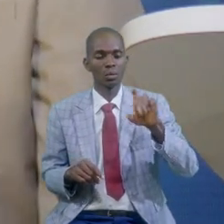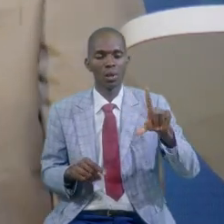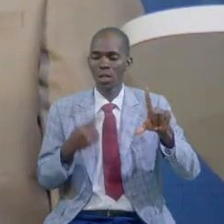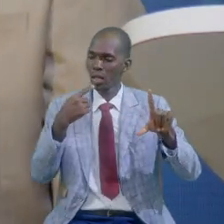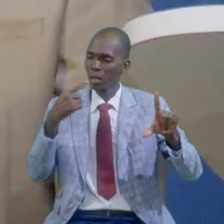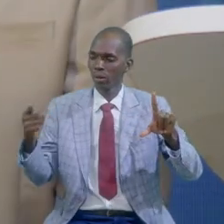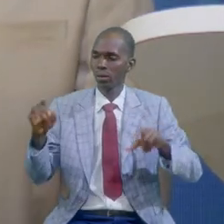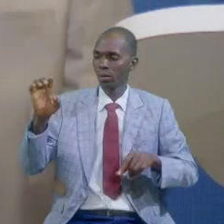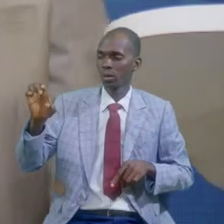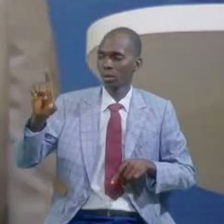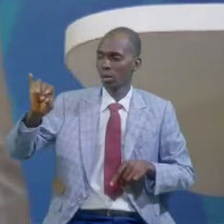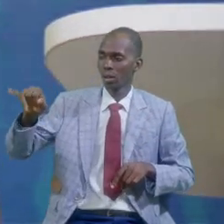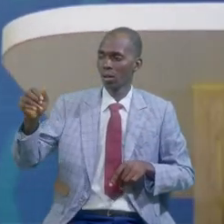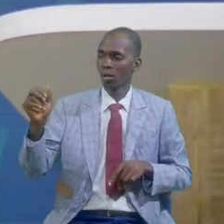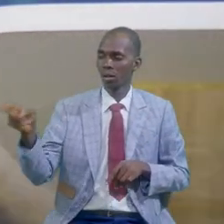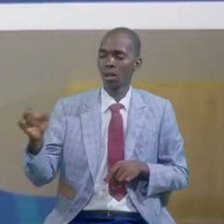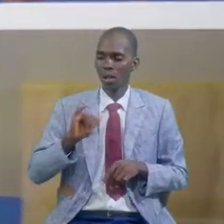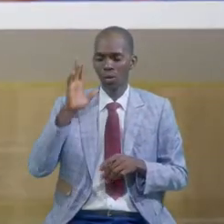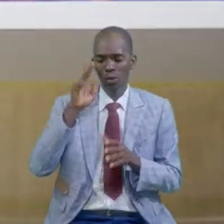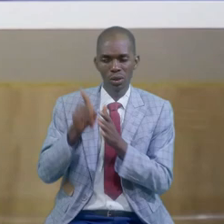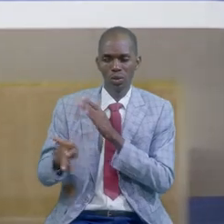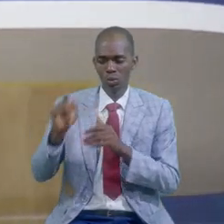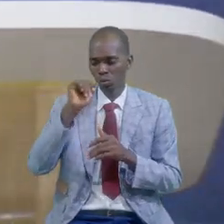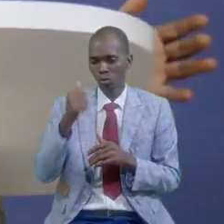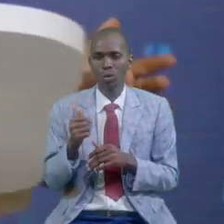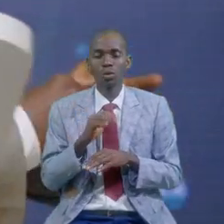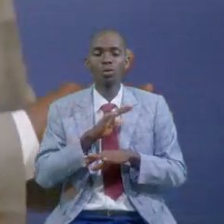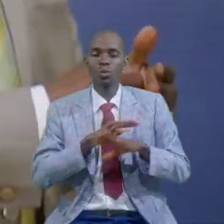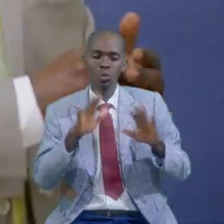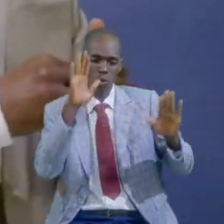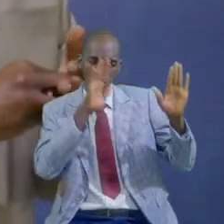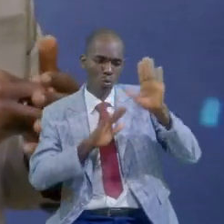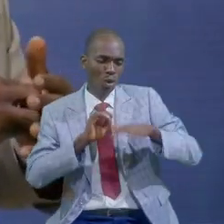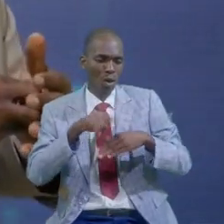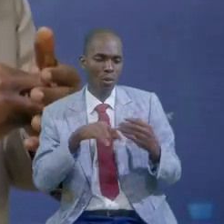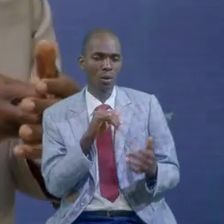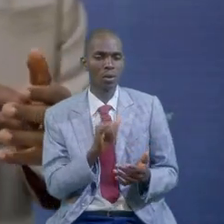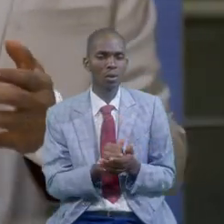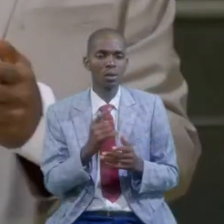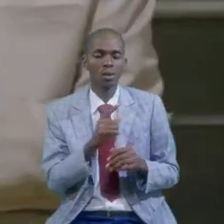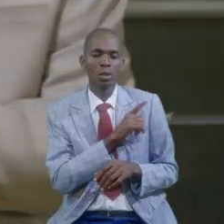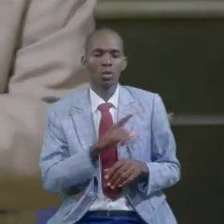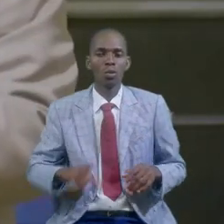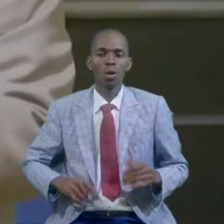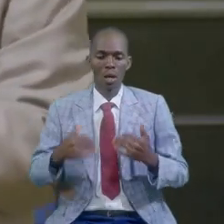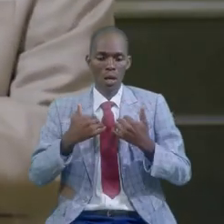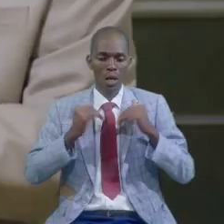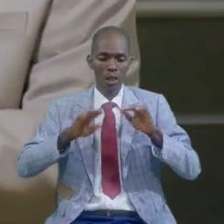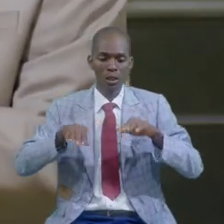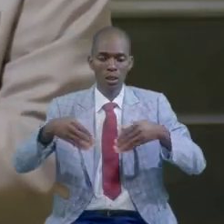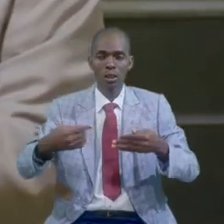rid of you tomorrow. Said, don't worry about that. The Lord had given me a prophecy that when I